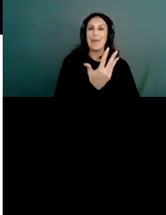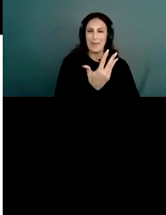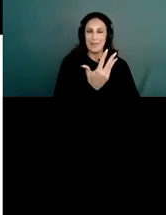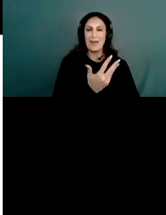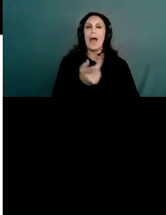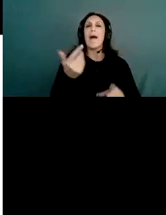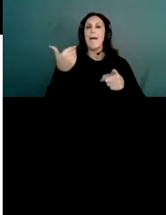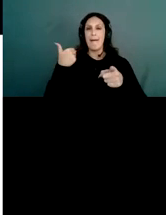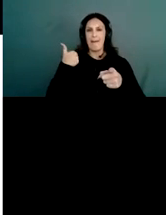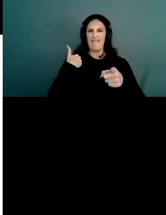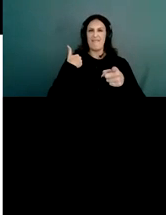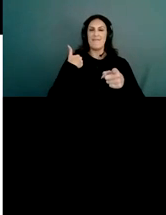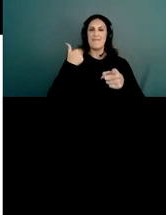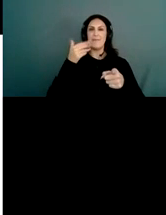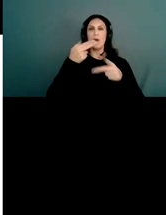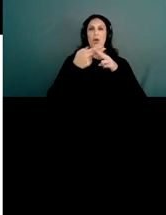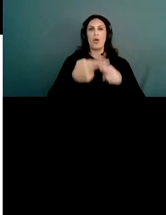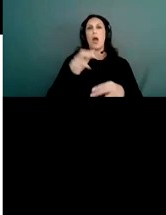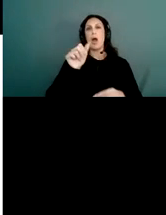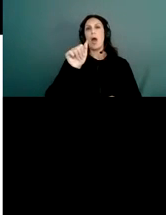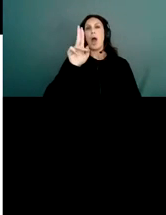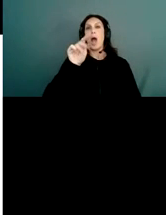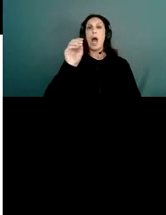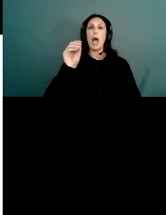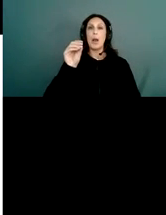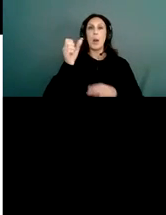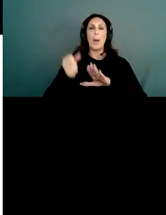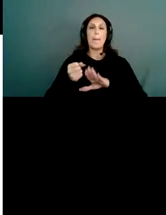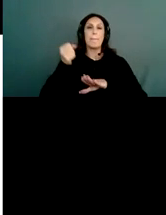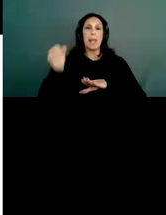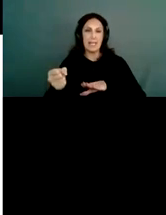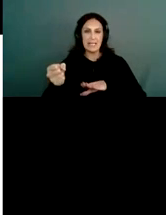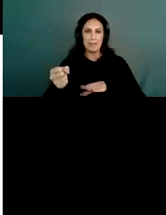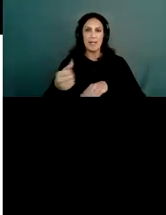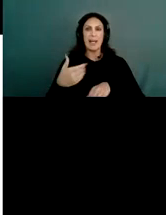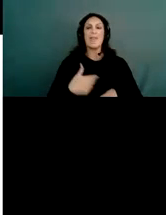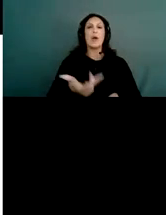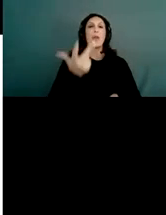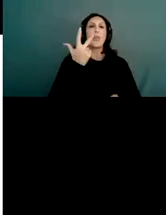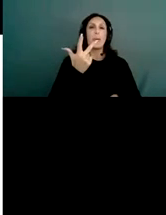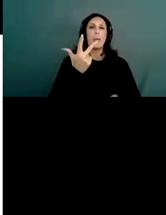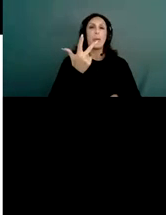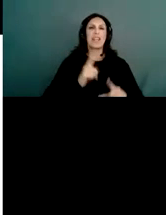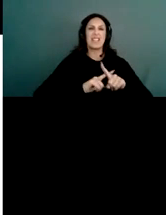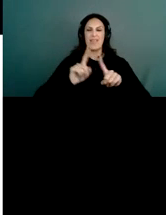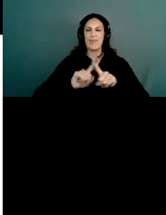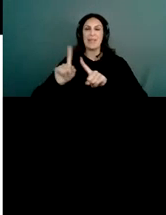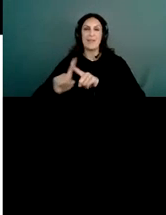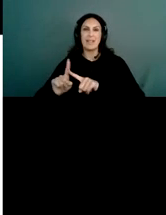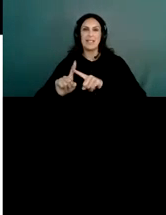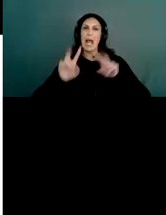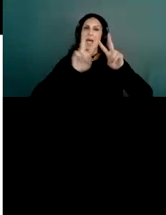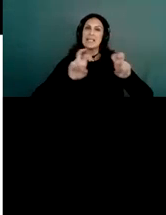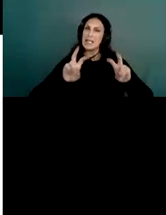as well. This is a little bit different in that it has 3 separate assessments. The first